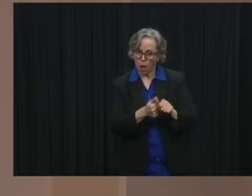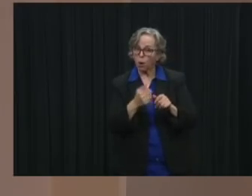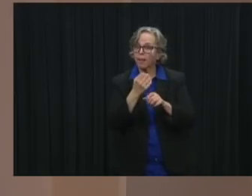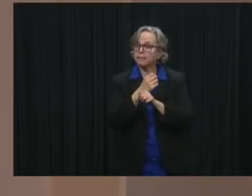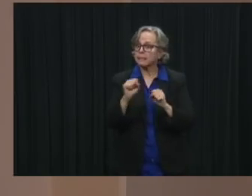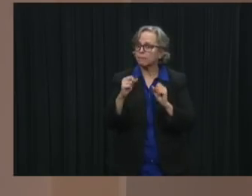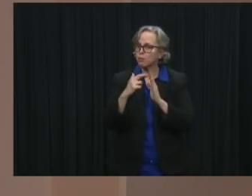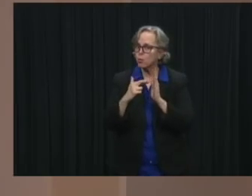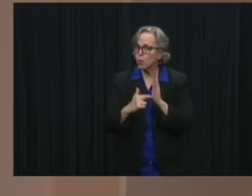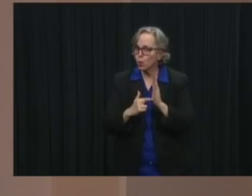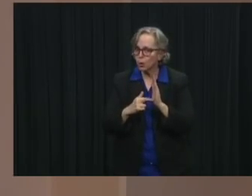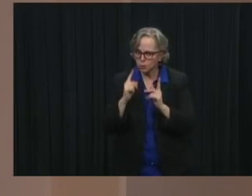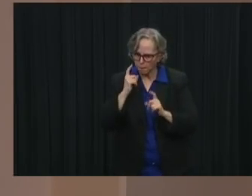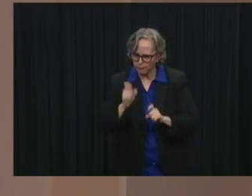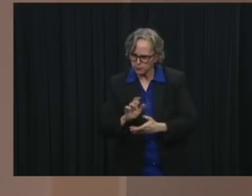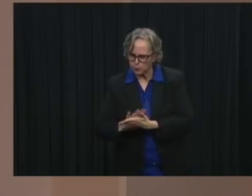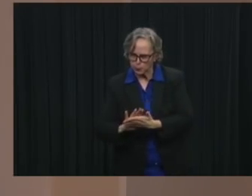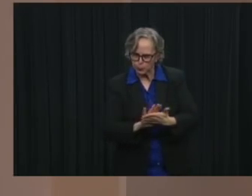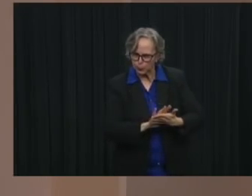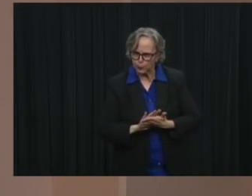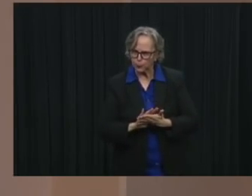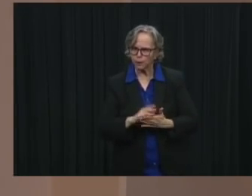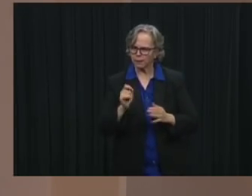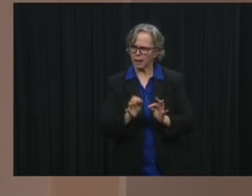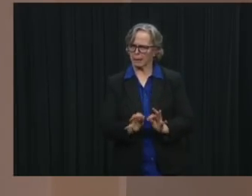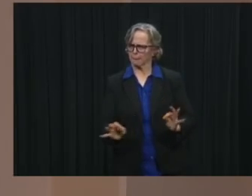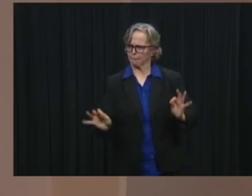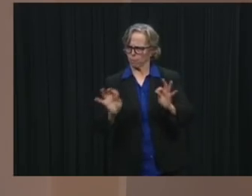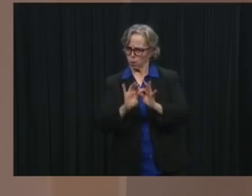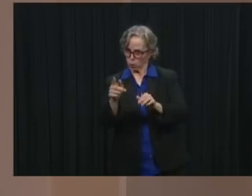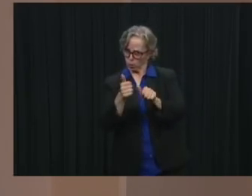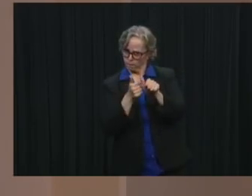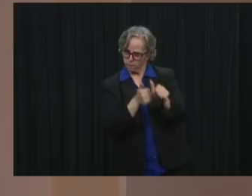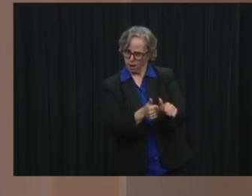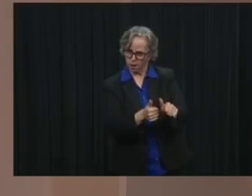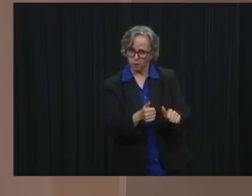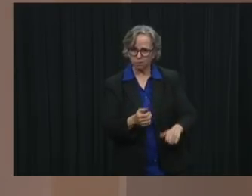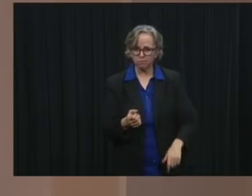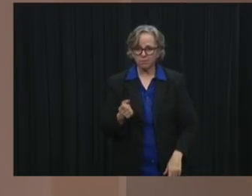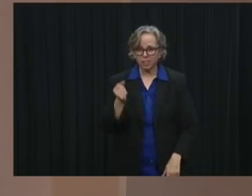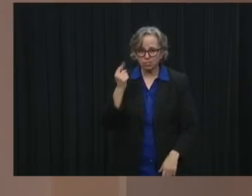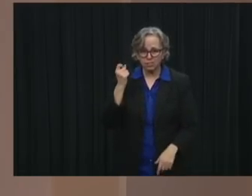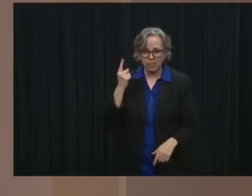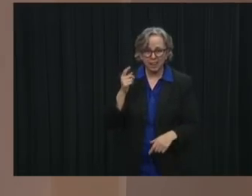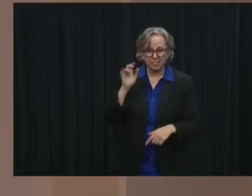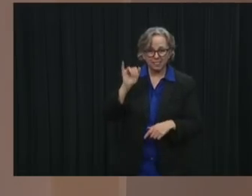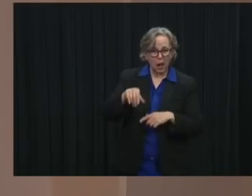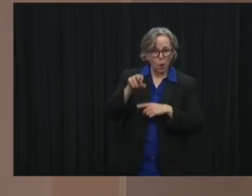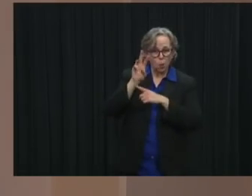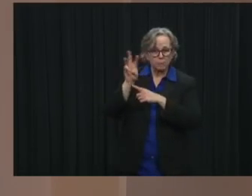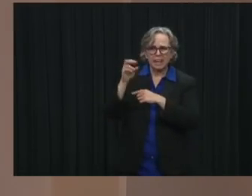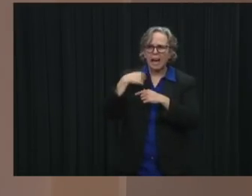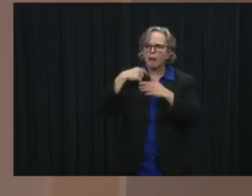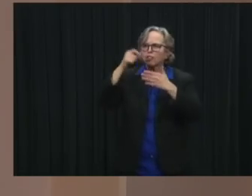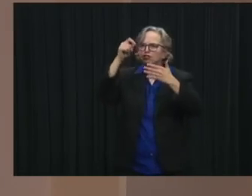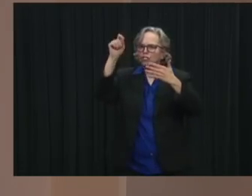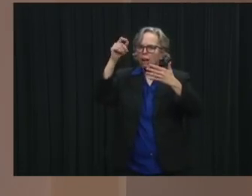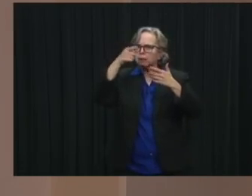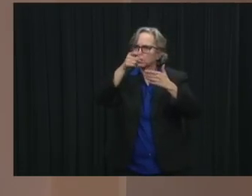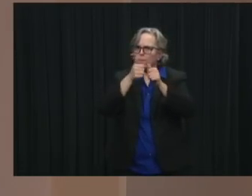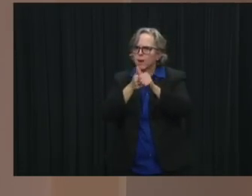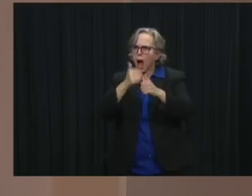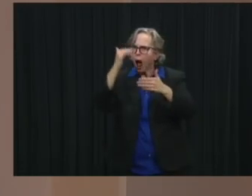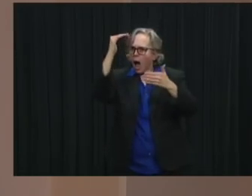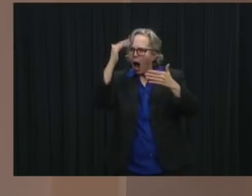important for you to go through that checklist to make sure that you're providing a safe workplace. In a conversation the governor